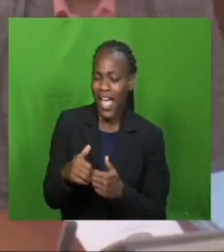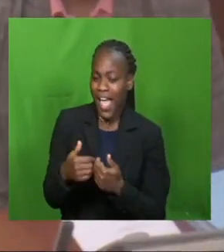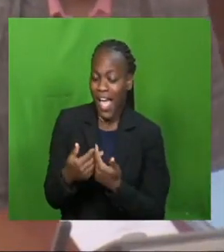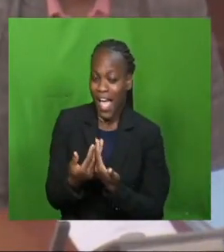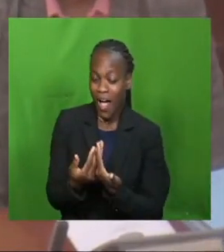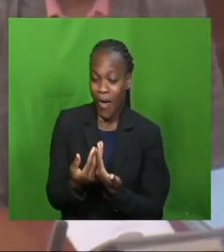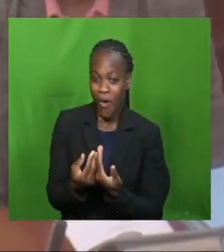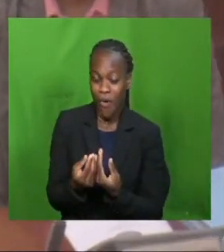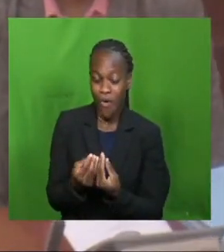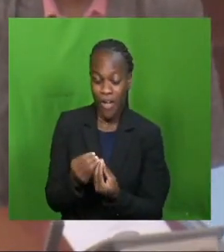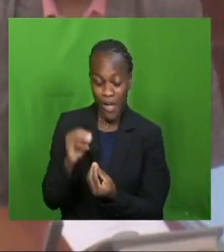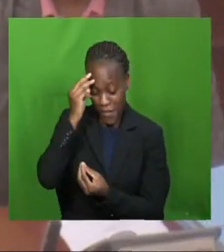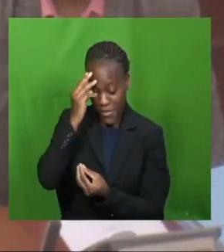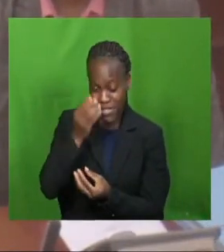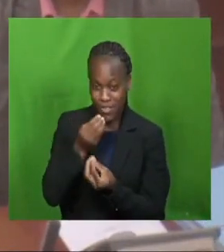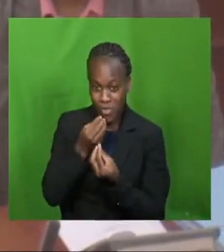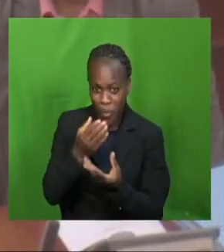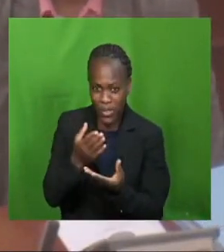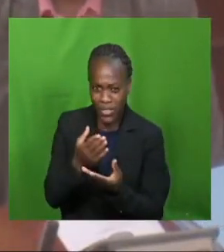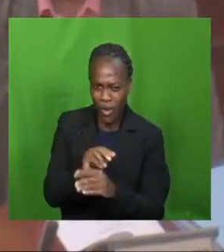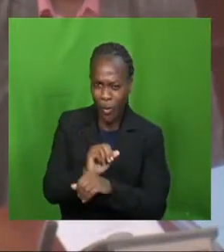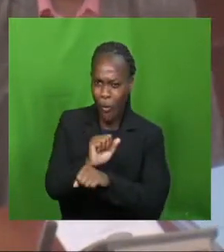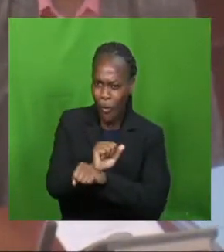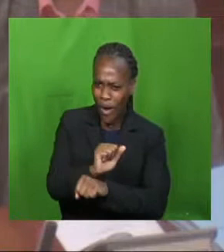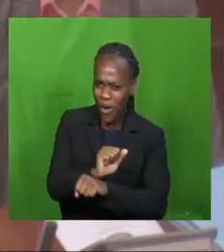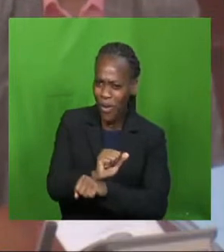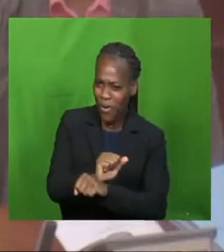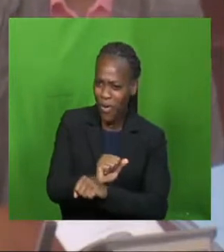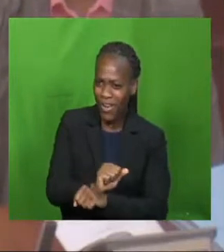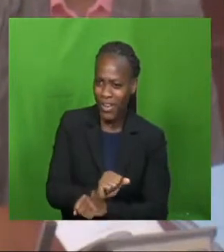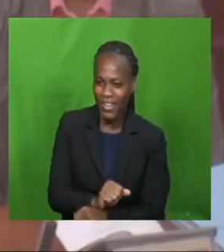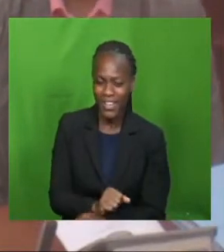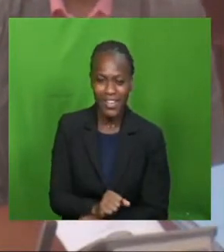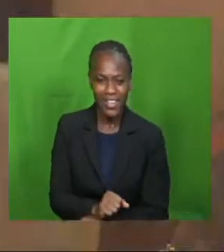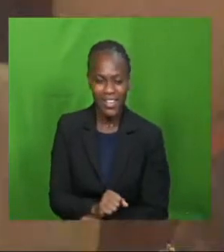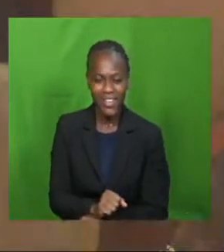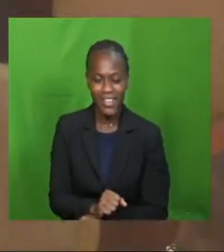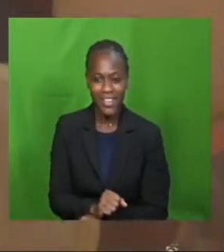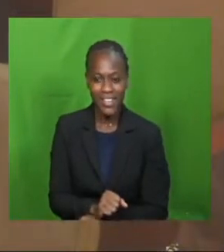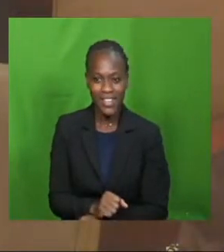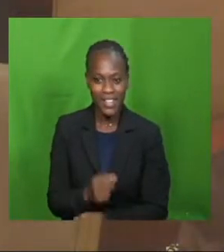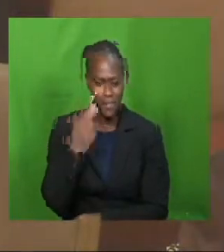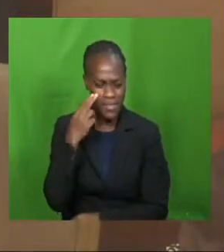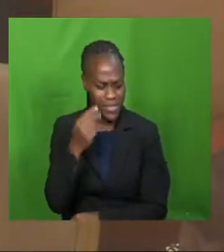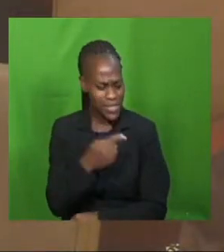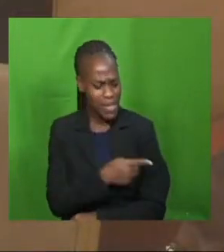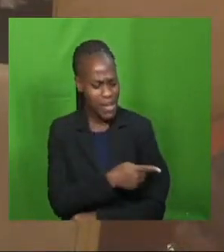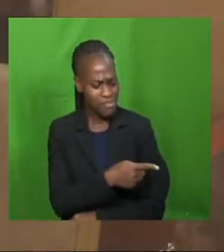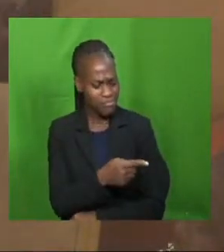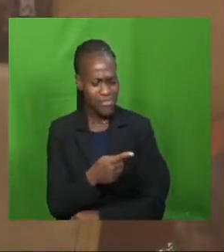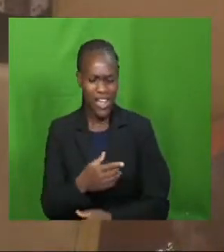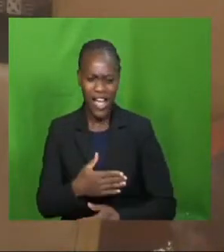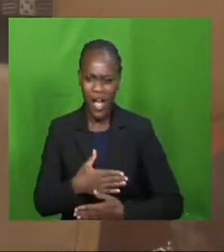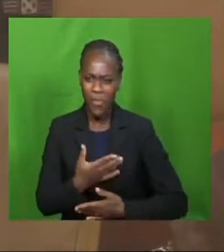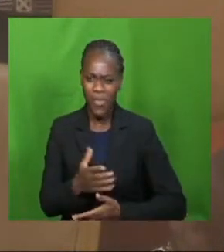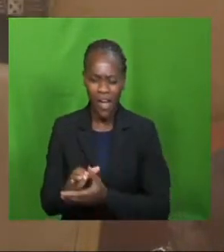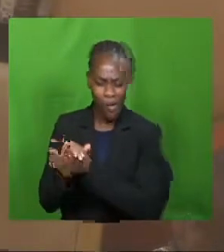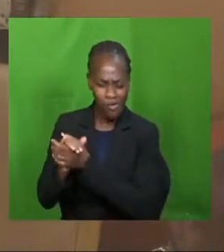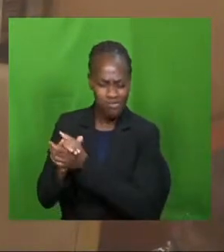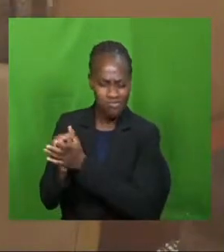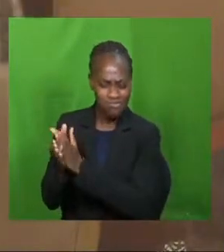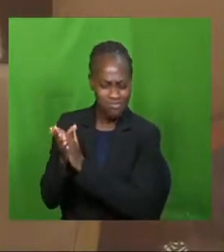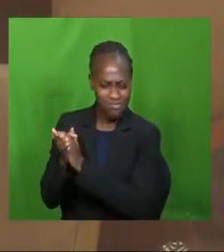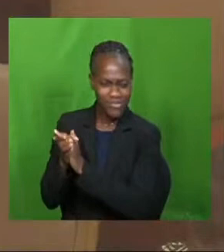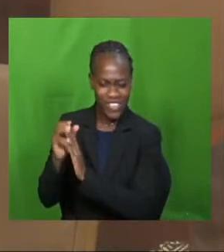the few days. So I see my colleagues are excited, and they are commending the Minister